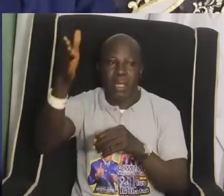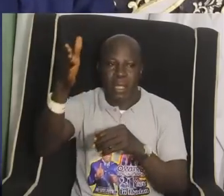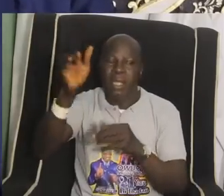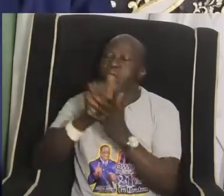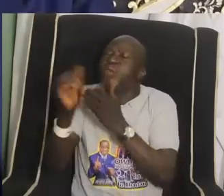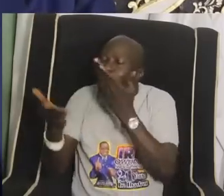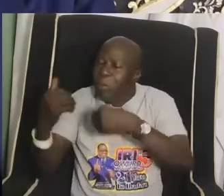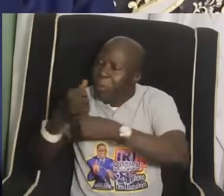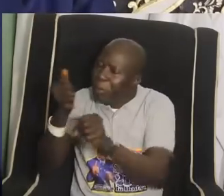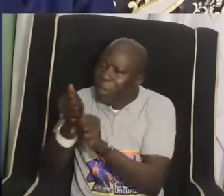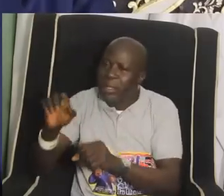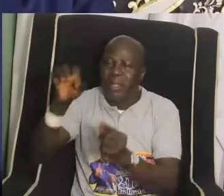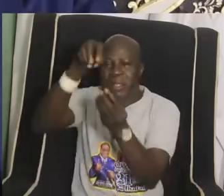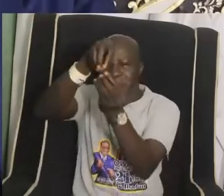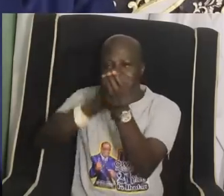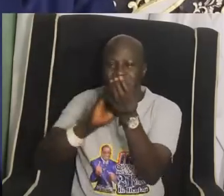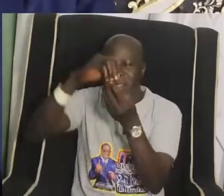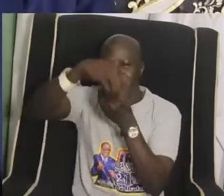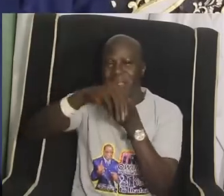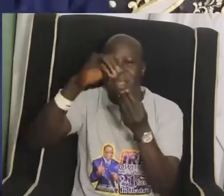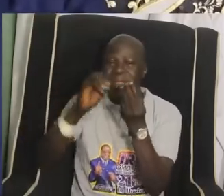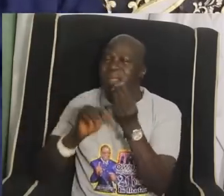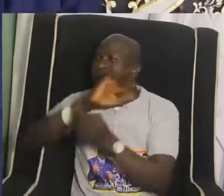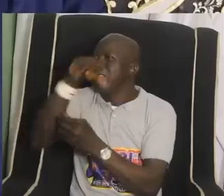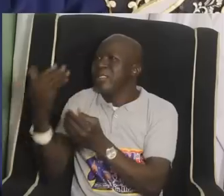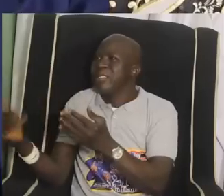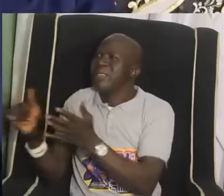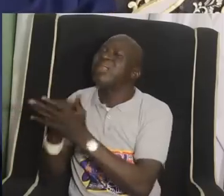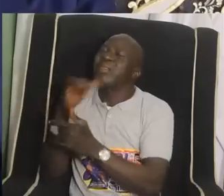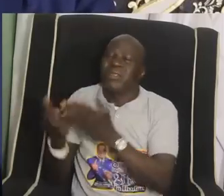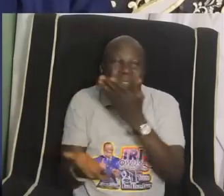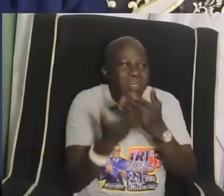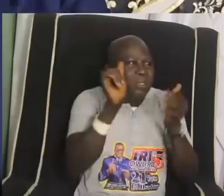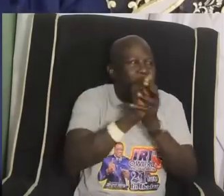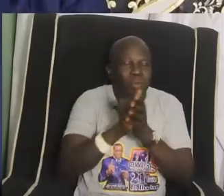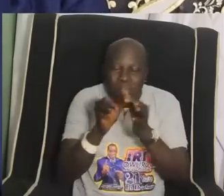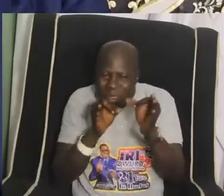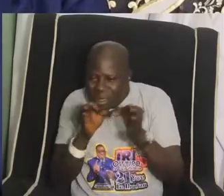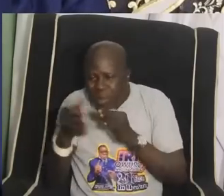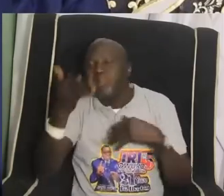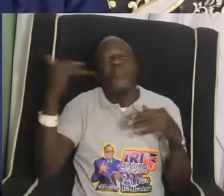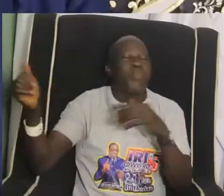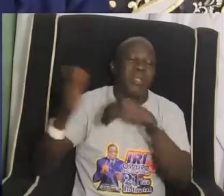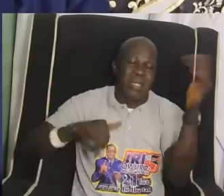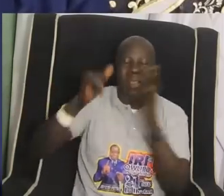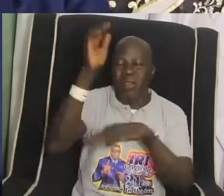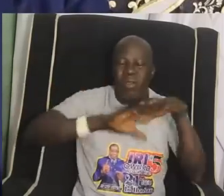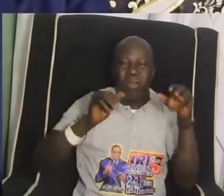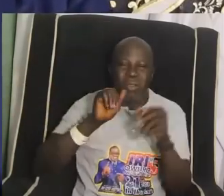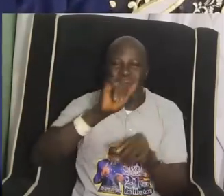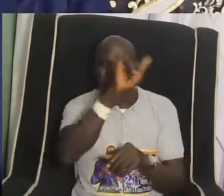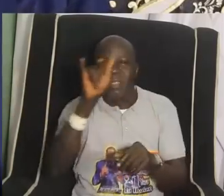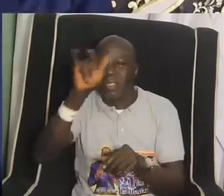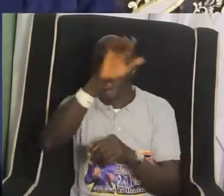ogede lo ba. You met banana. Kini o se pa gbara tukan le loju. We cannot explain it more better than this in on here.